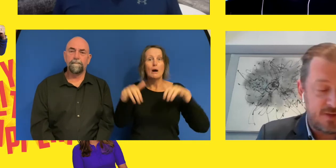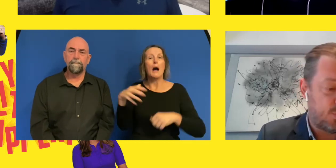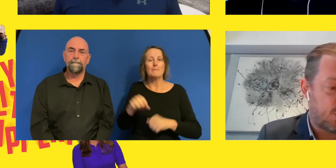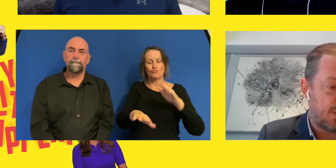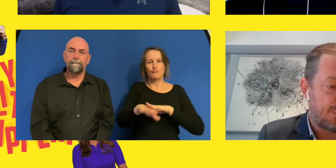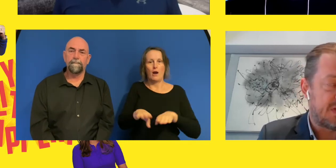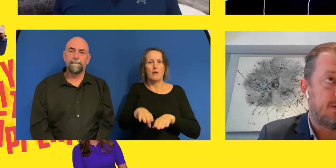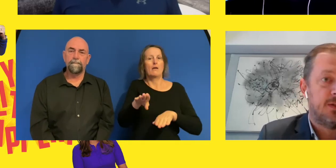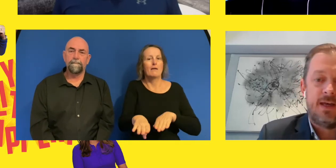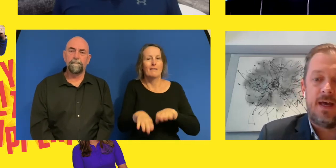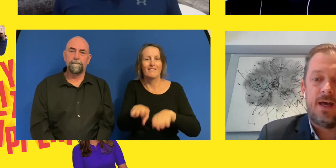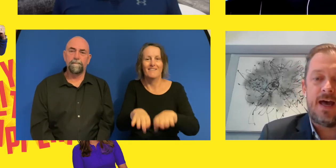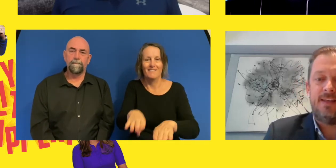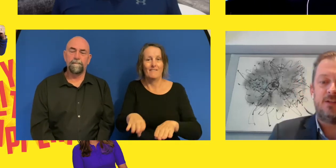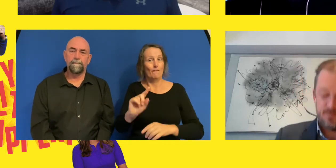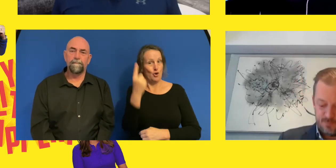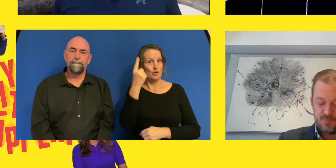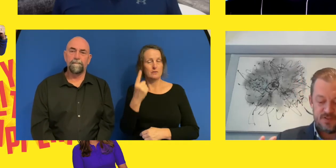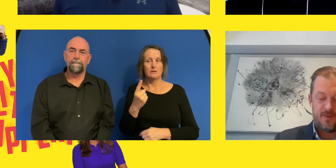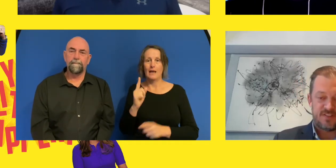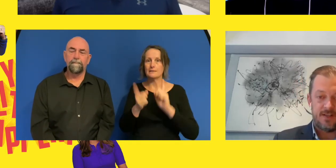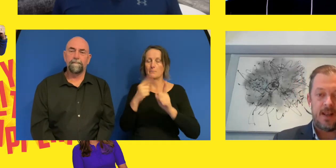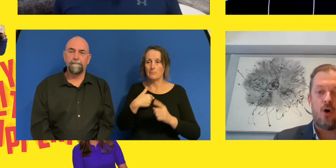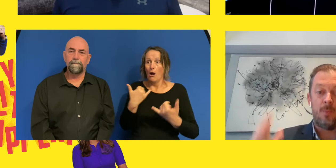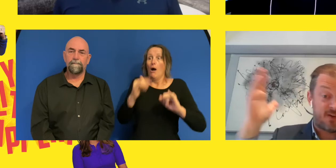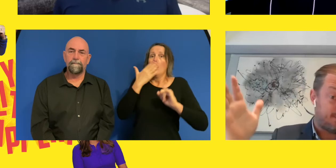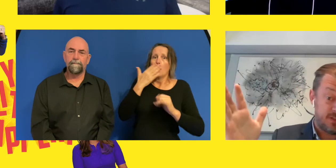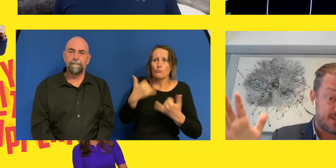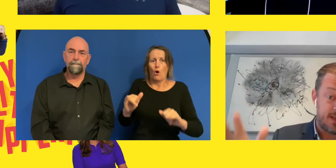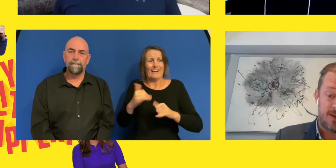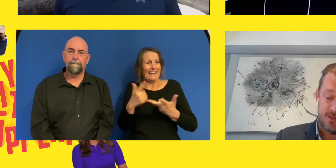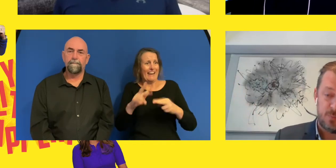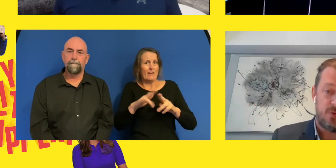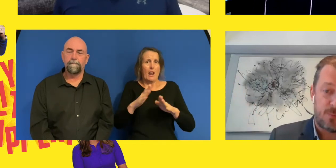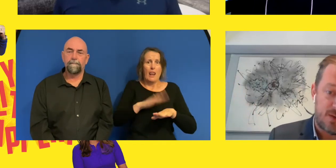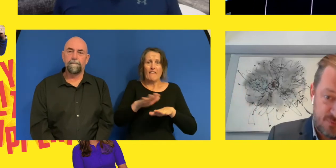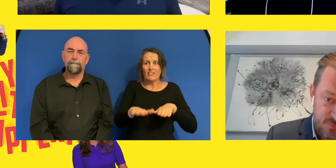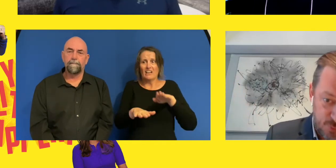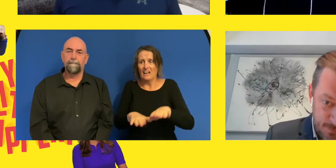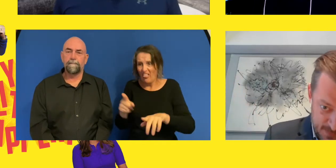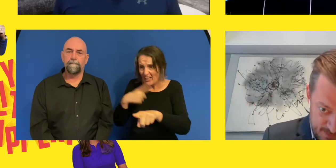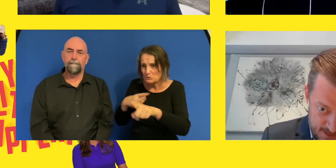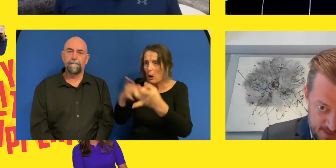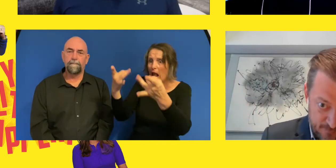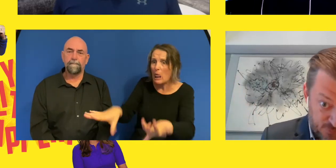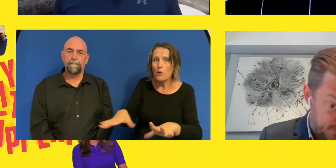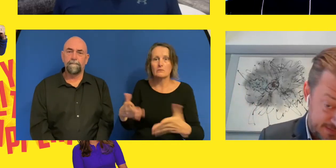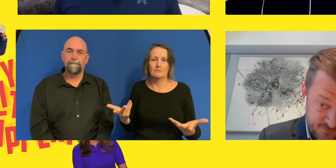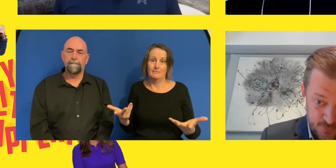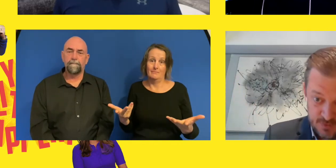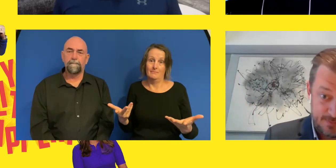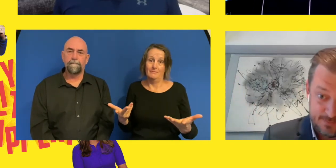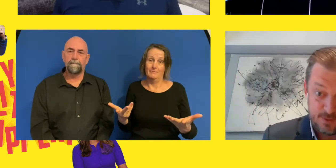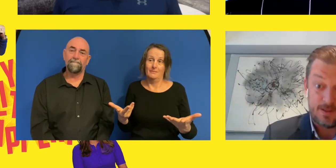Corinthians, my football club in Brazil. I need to, if I'm seated at home, if I'm in the stadium, I need to be with my right foot in front of the